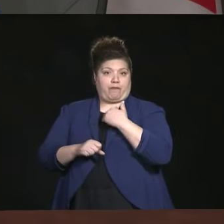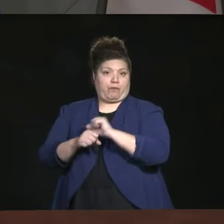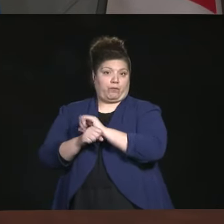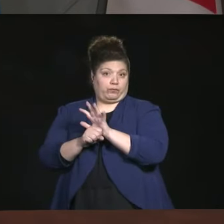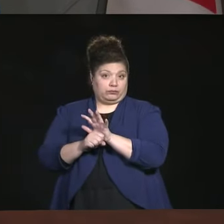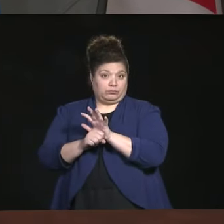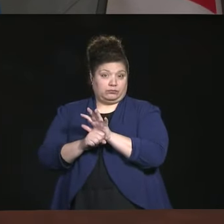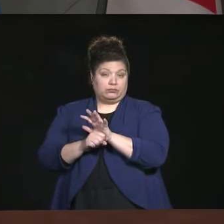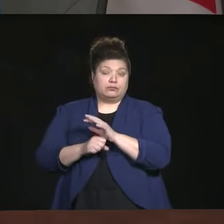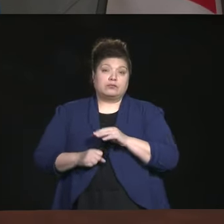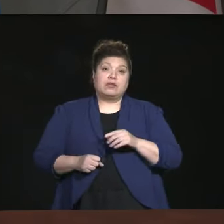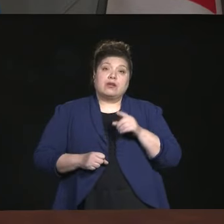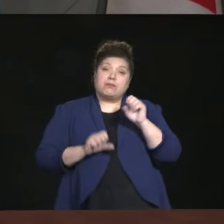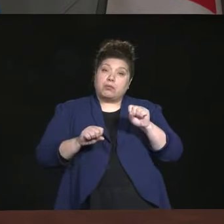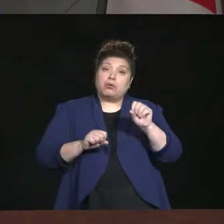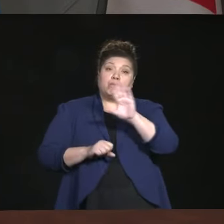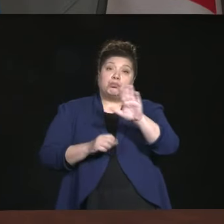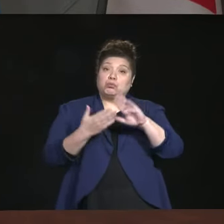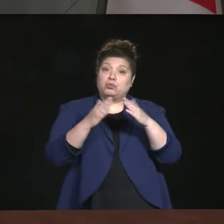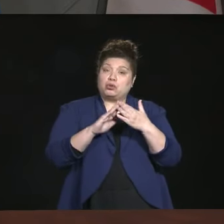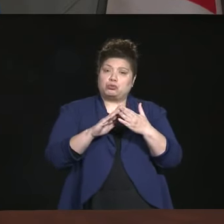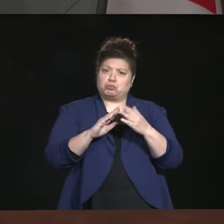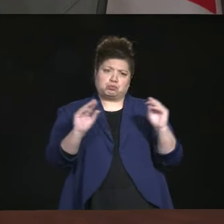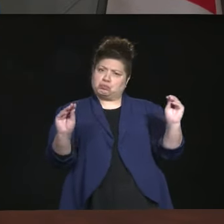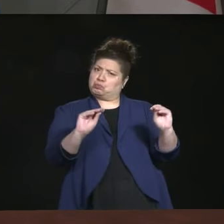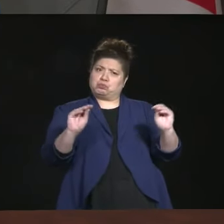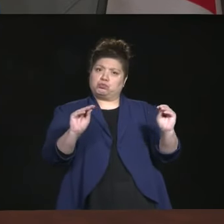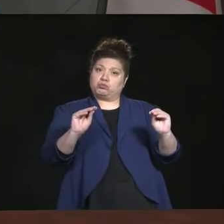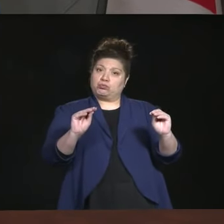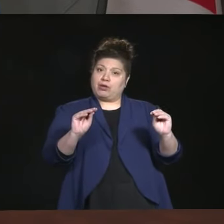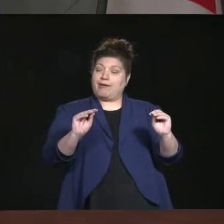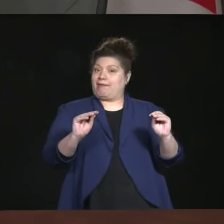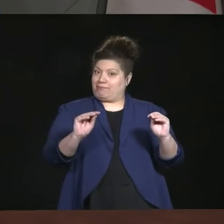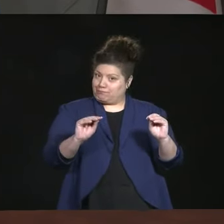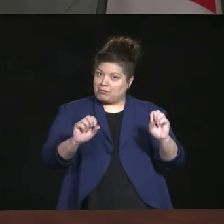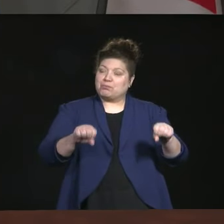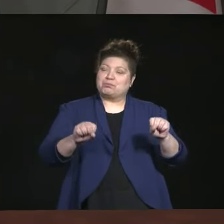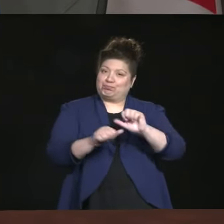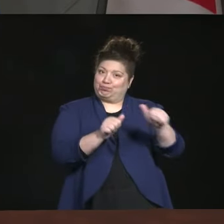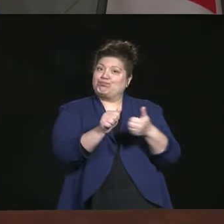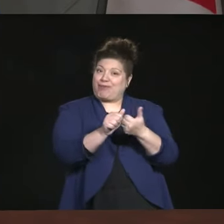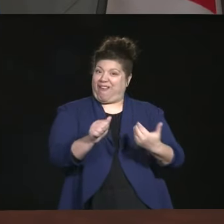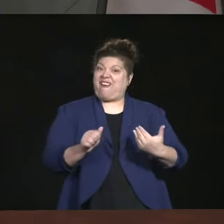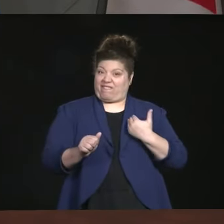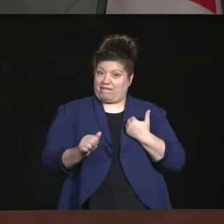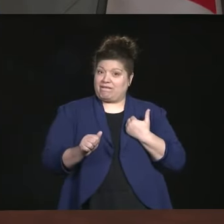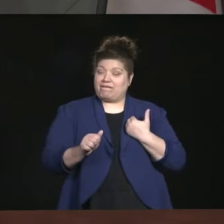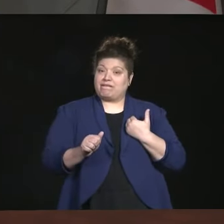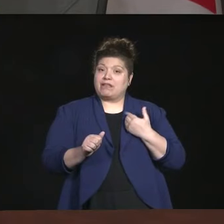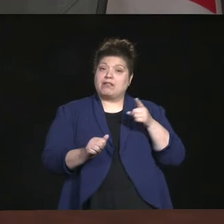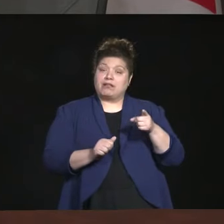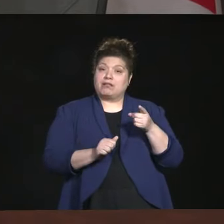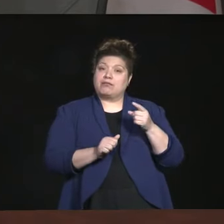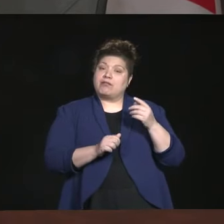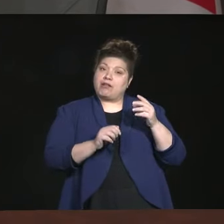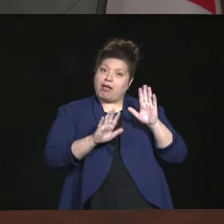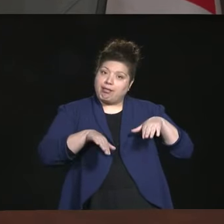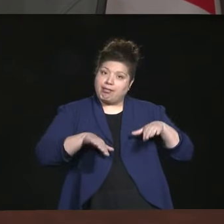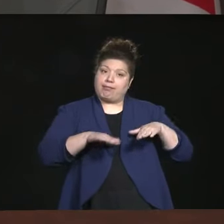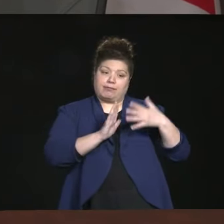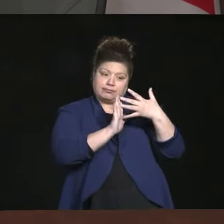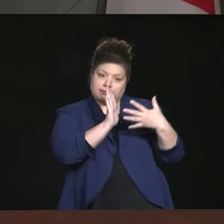community, it doesn't mean that there are no cases and that there are no exposures waiting to happen.